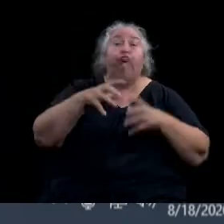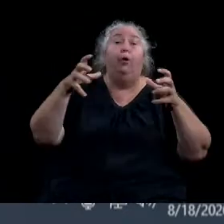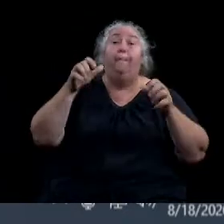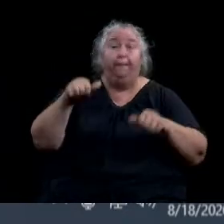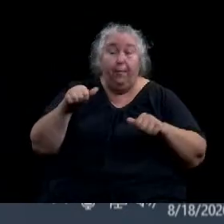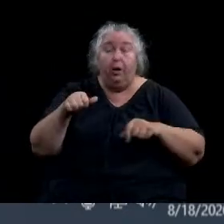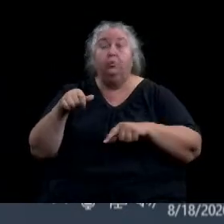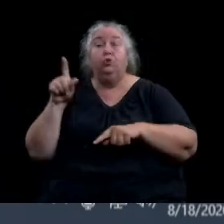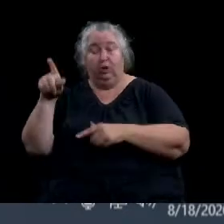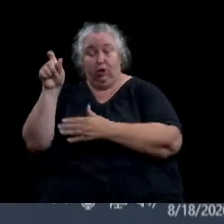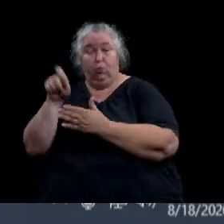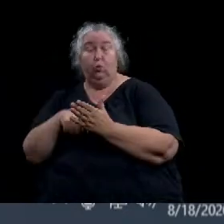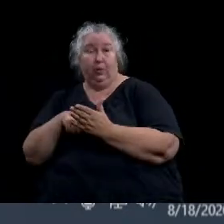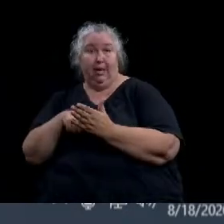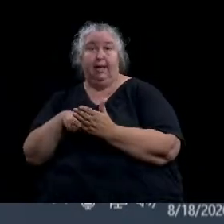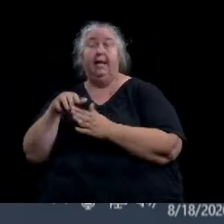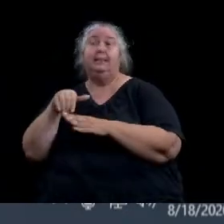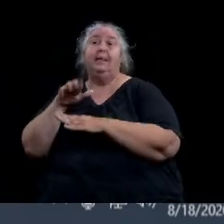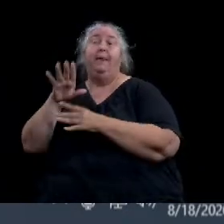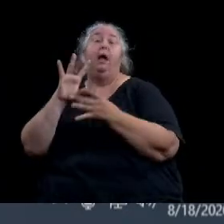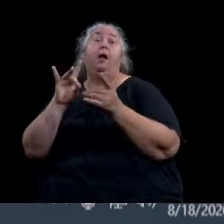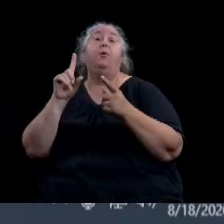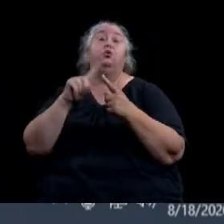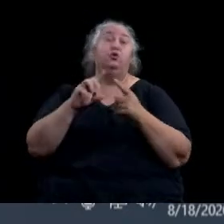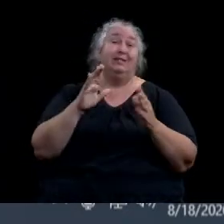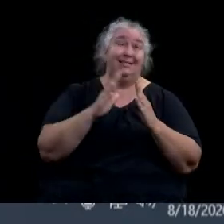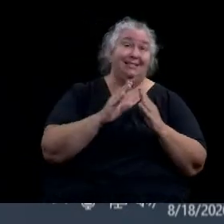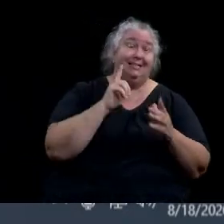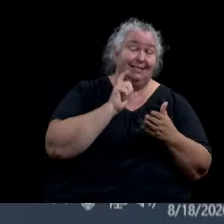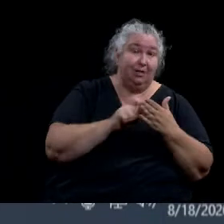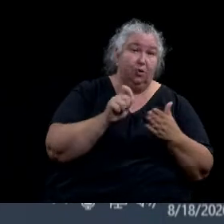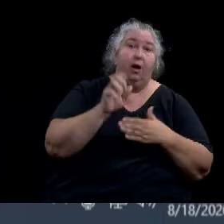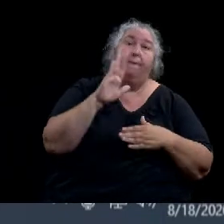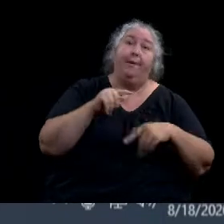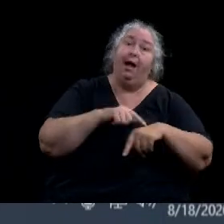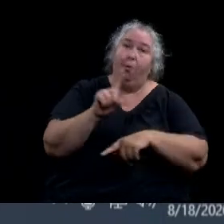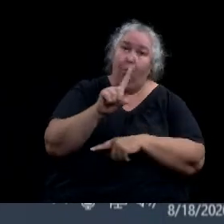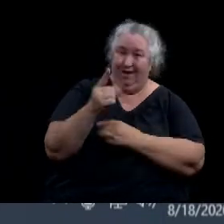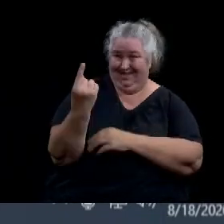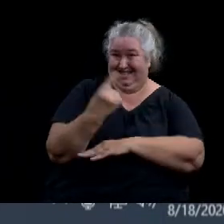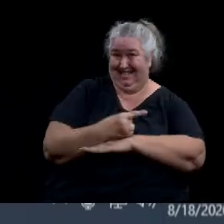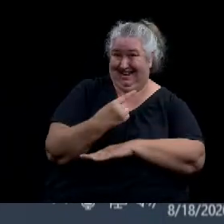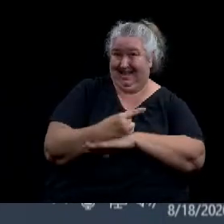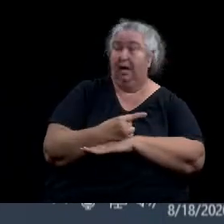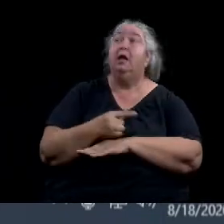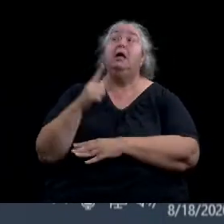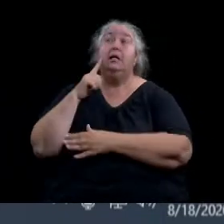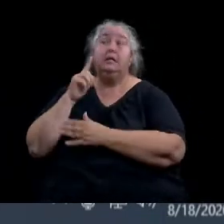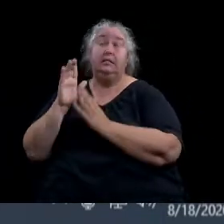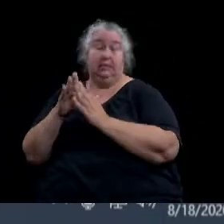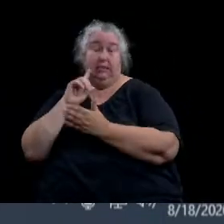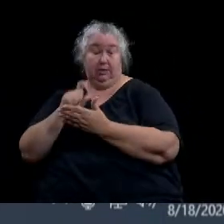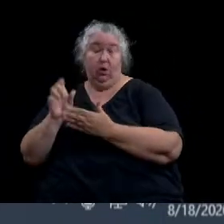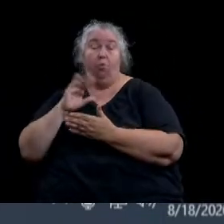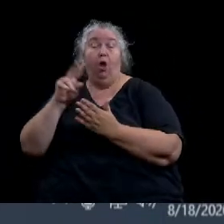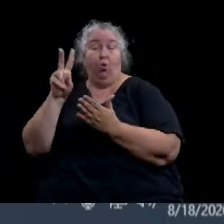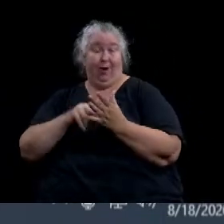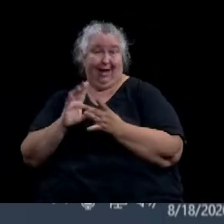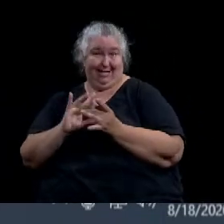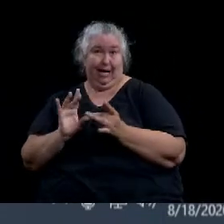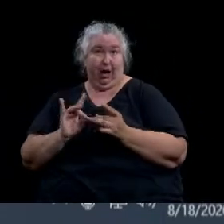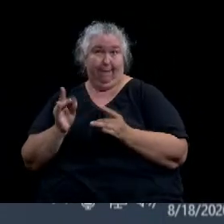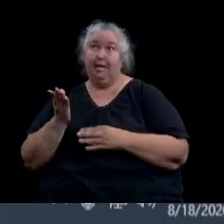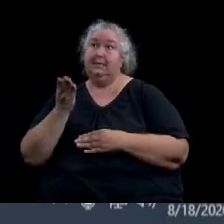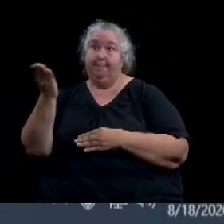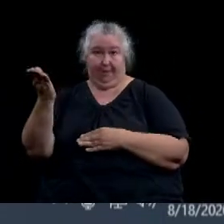to the city secretary's office by 1 p.m. today. The city secretary will read into the record the comments submitted for the items on the agenda at the appropriate time.